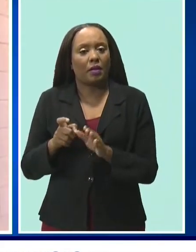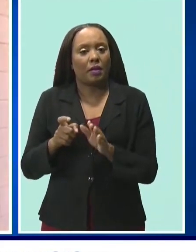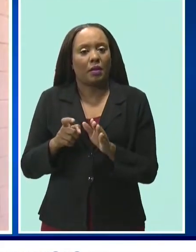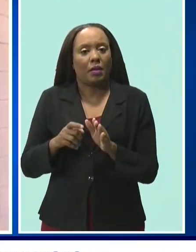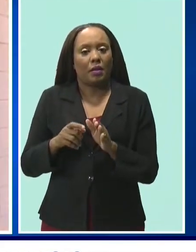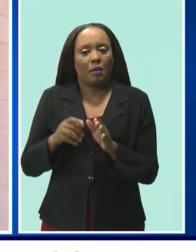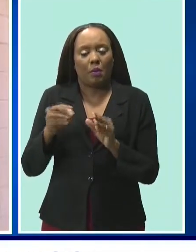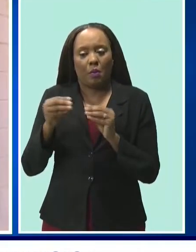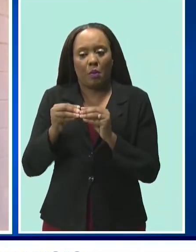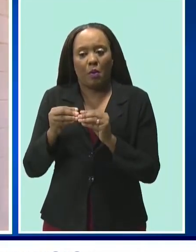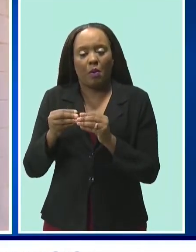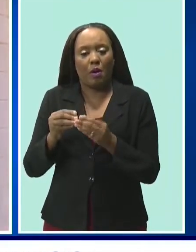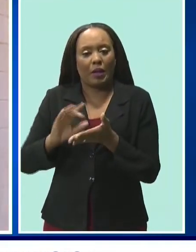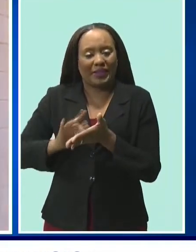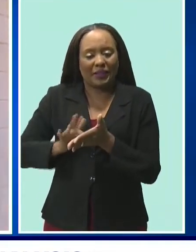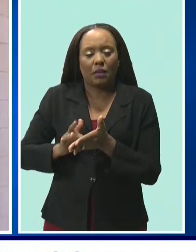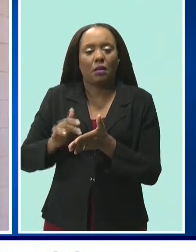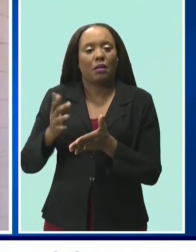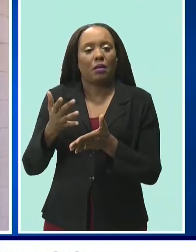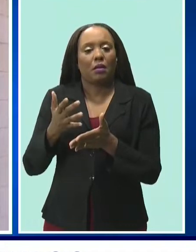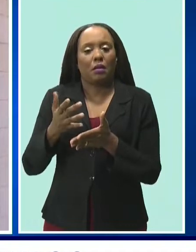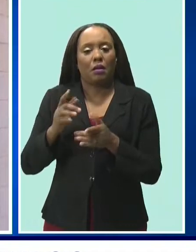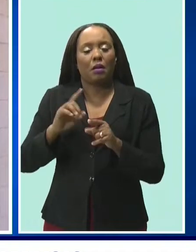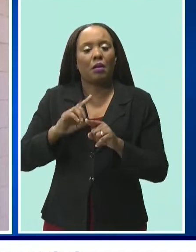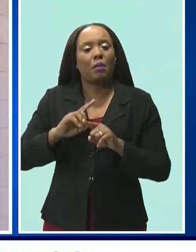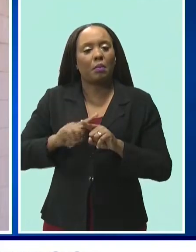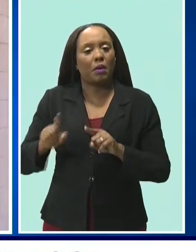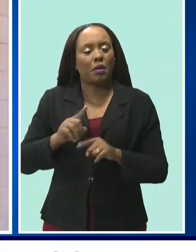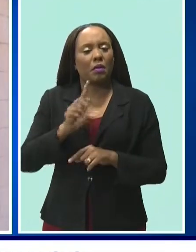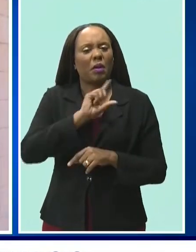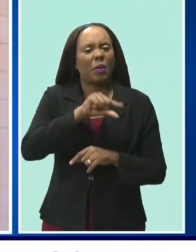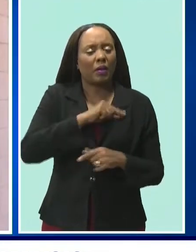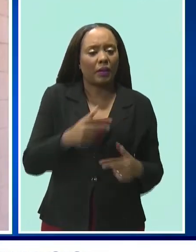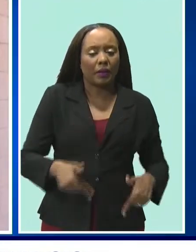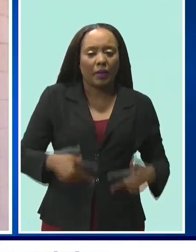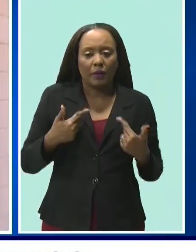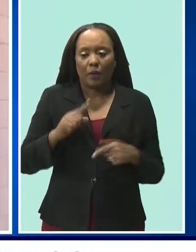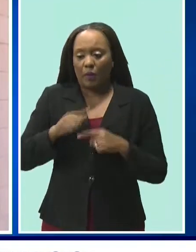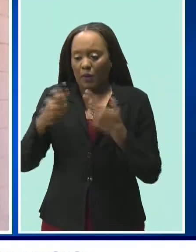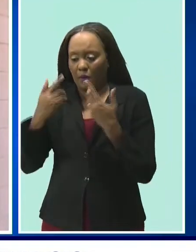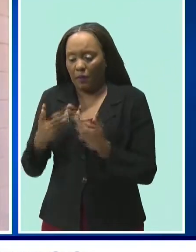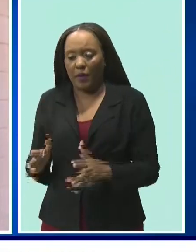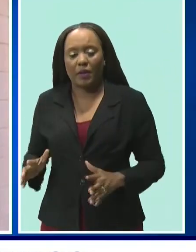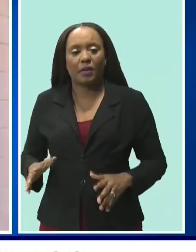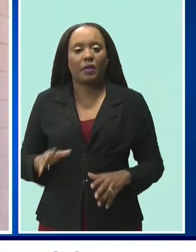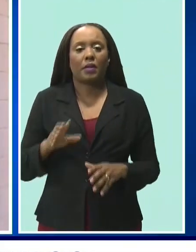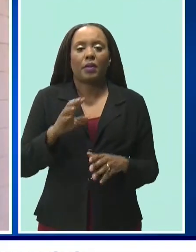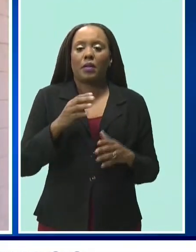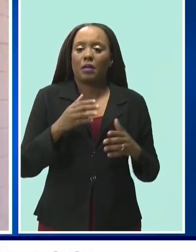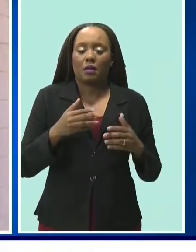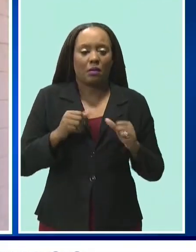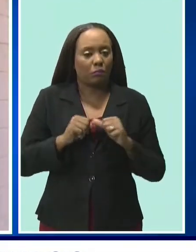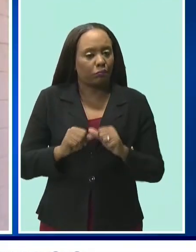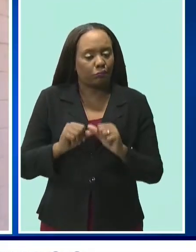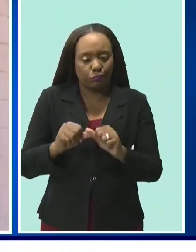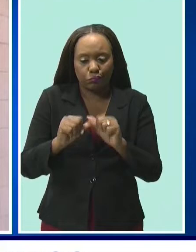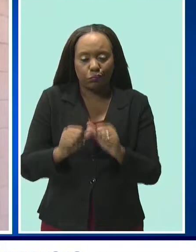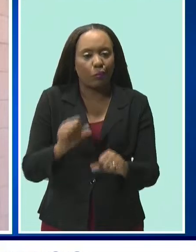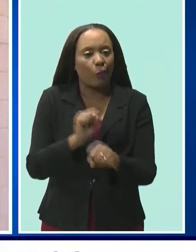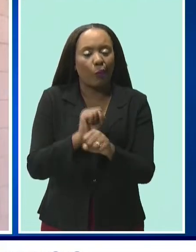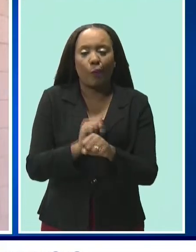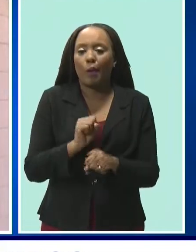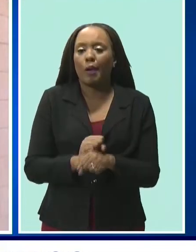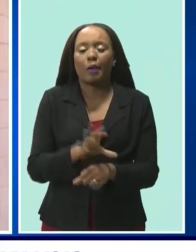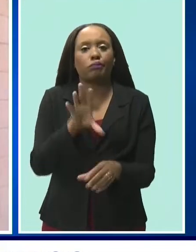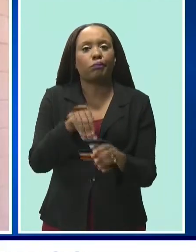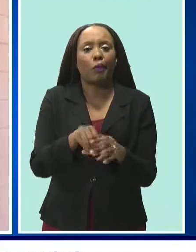a lot less than dialysis. Plus the quality of life, you're going back to work, you don't need to be off work, you contribute back to the country, to your